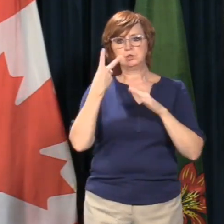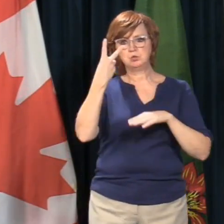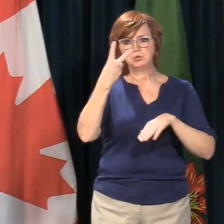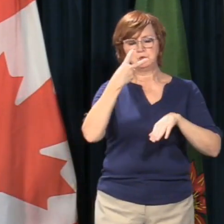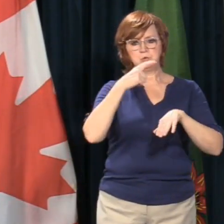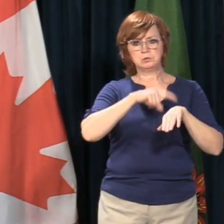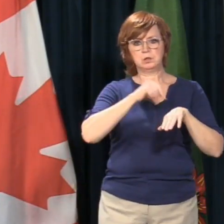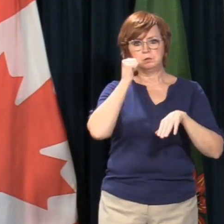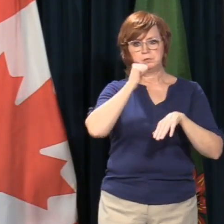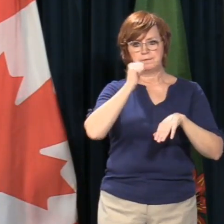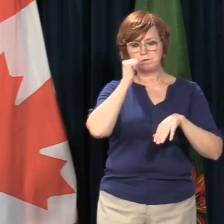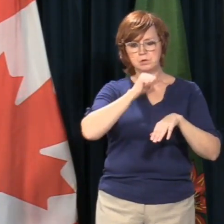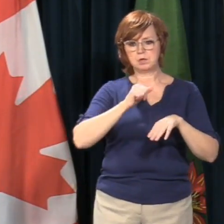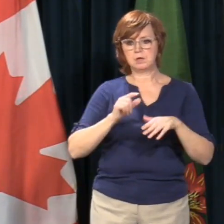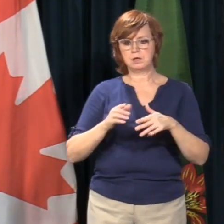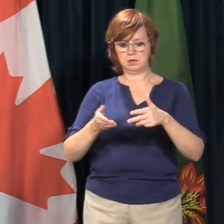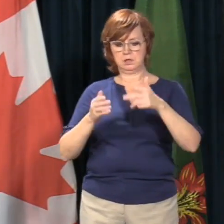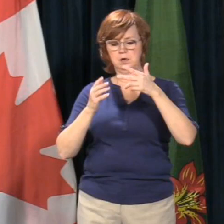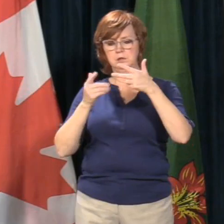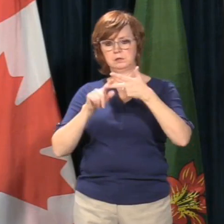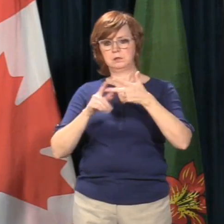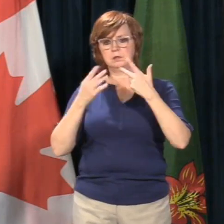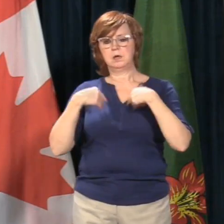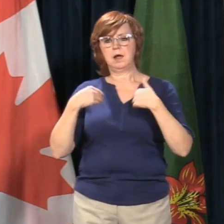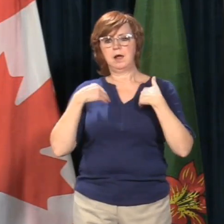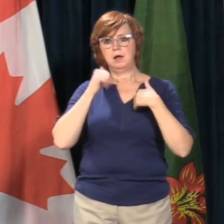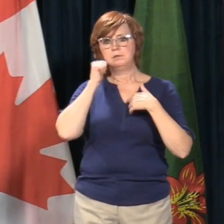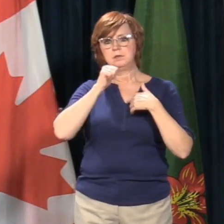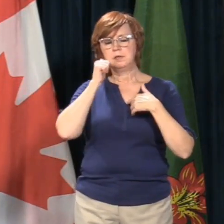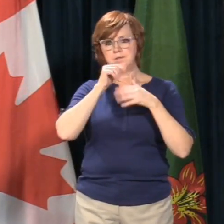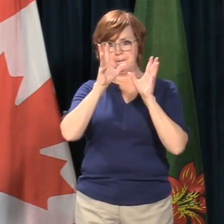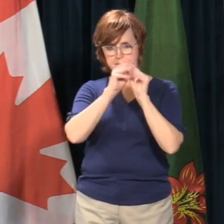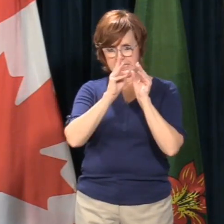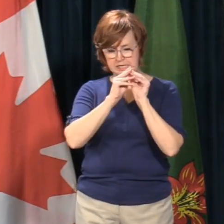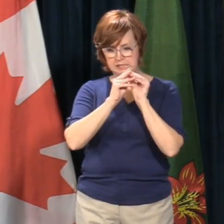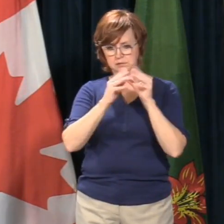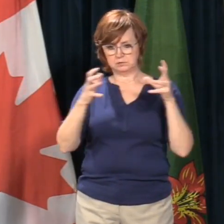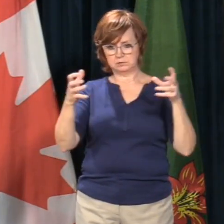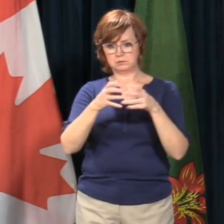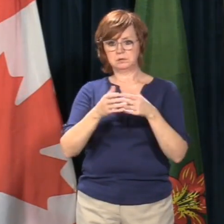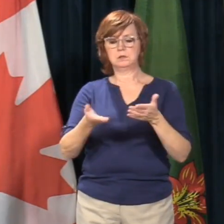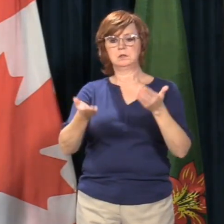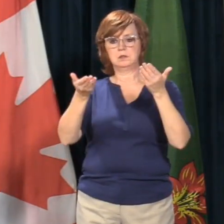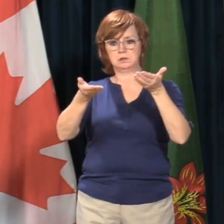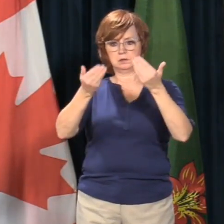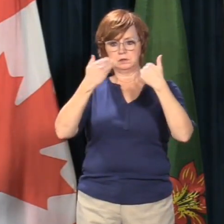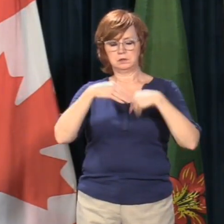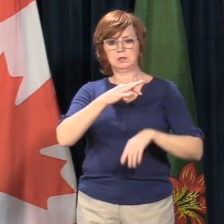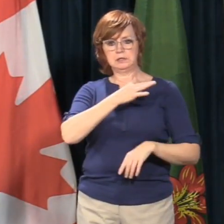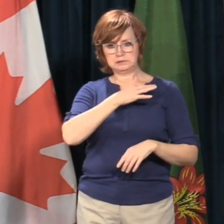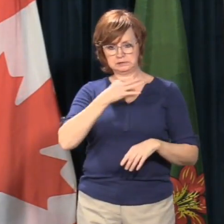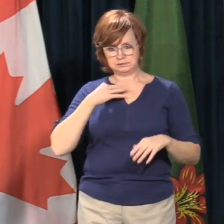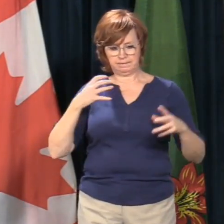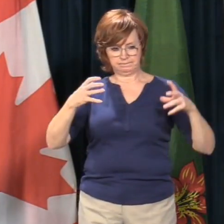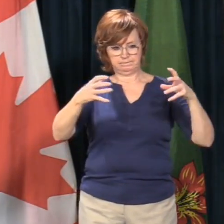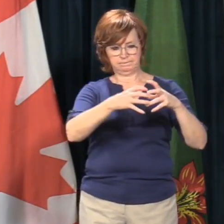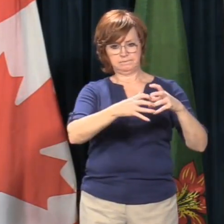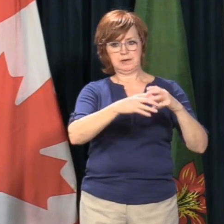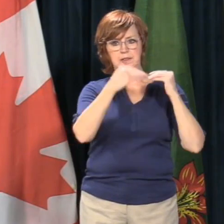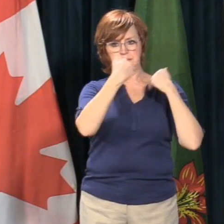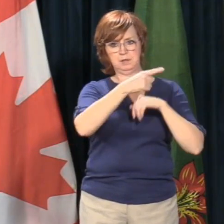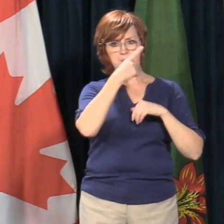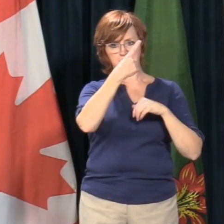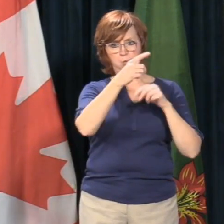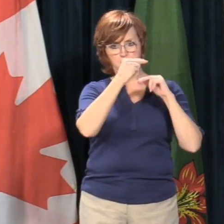this daily meeting for debrief. And staff also are cohorted to work in the long-term care only.